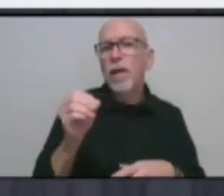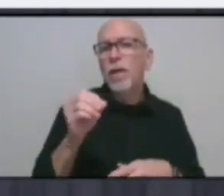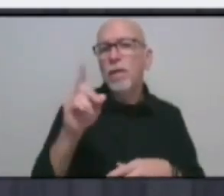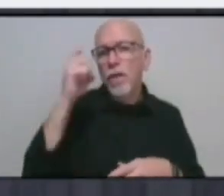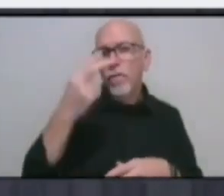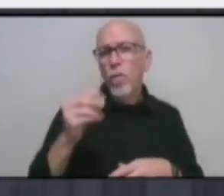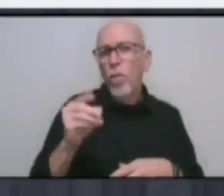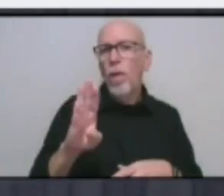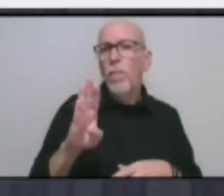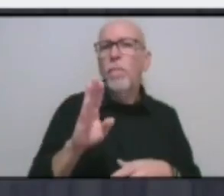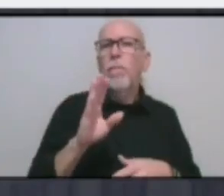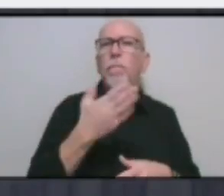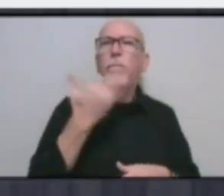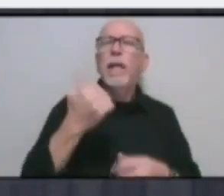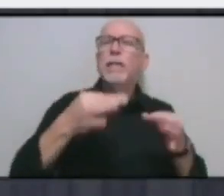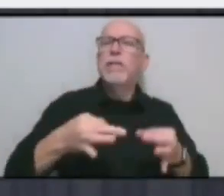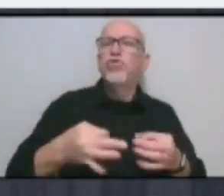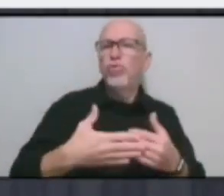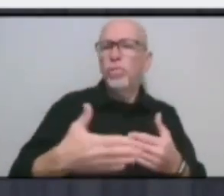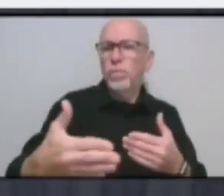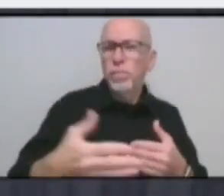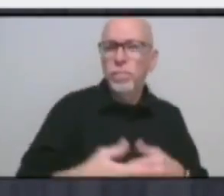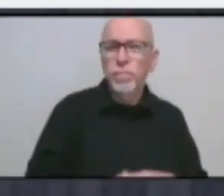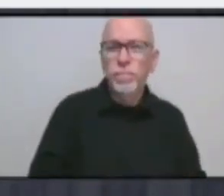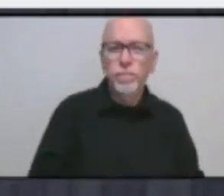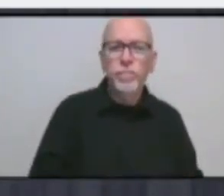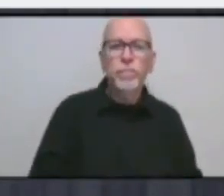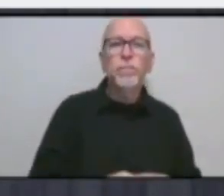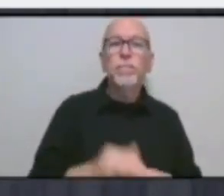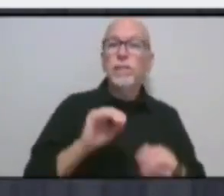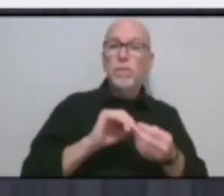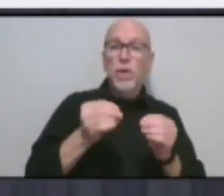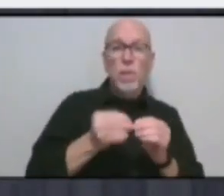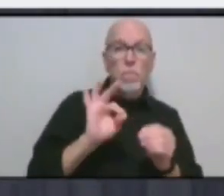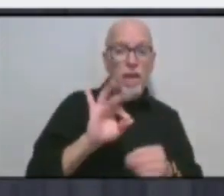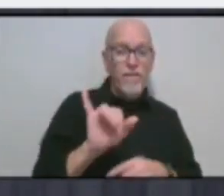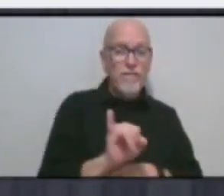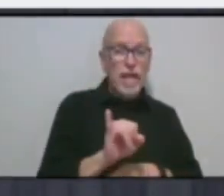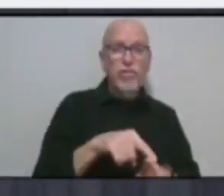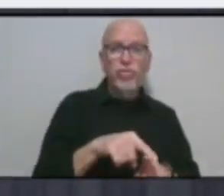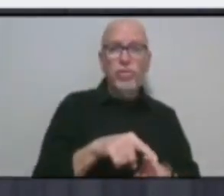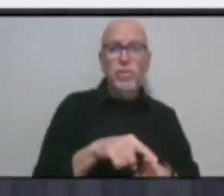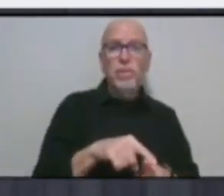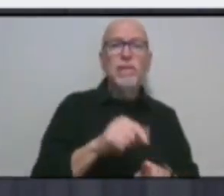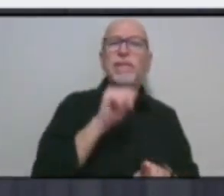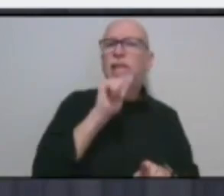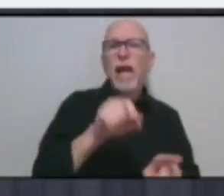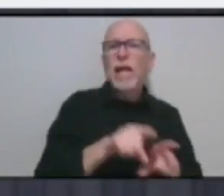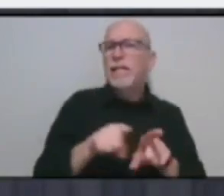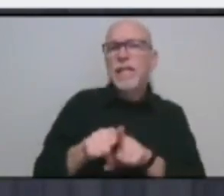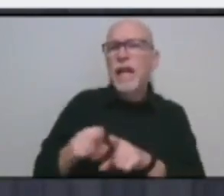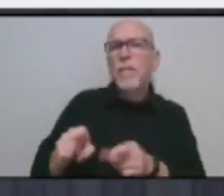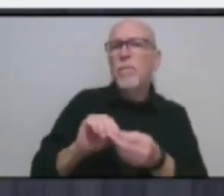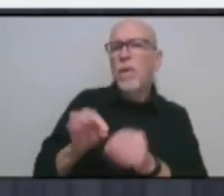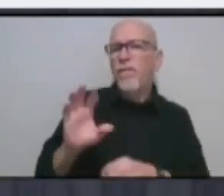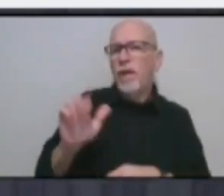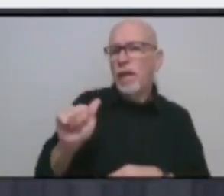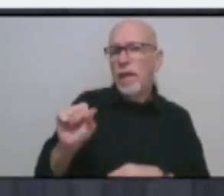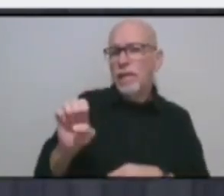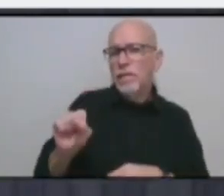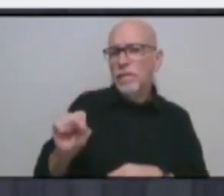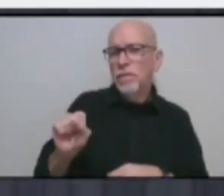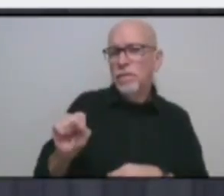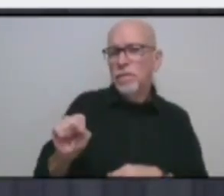decision-making. Now, the number of infections is not the same as the more commonly reported number of cases. As